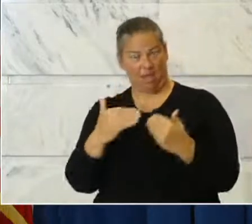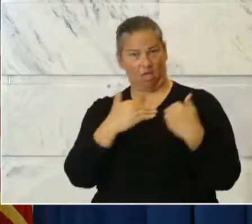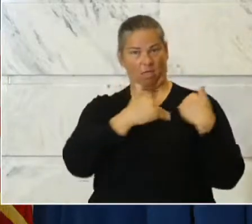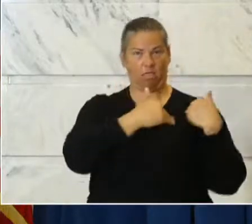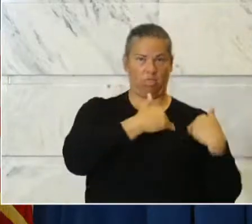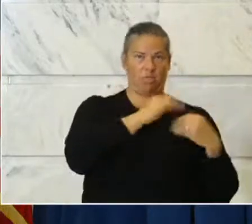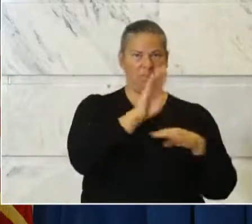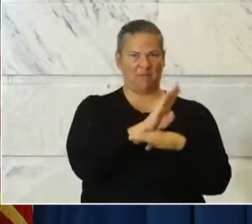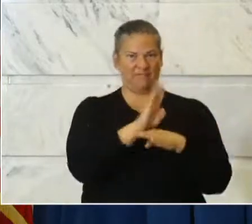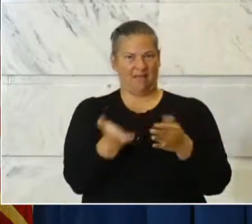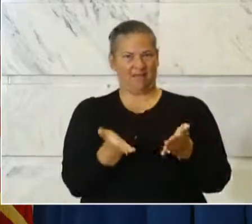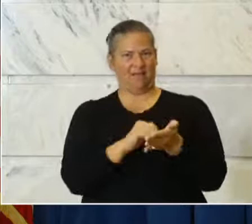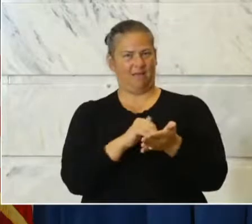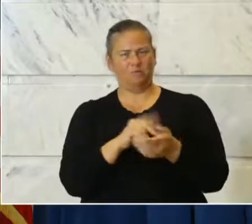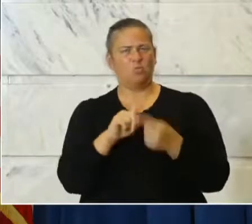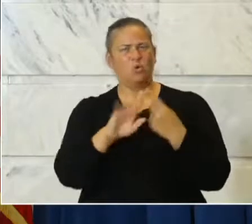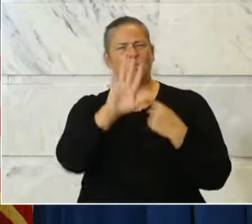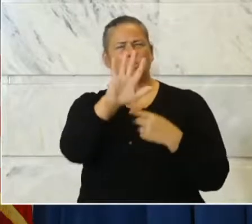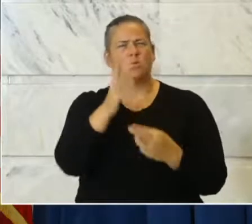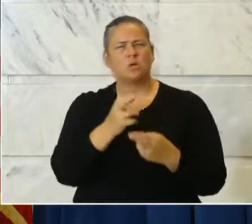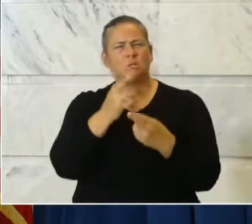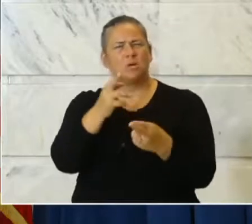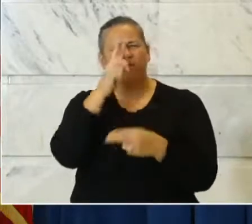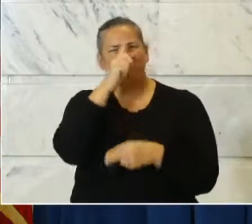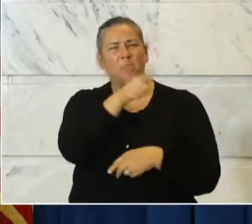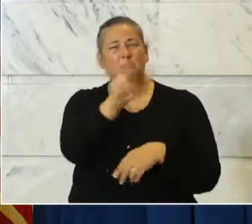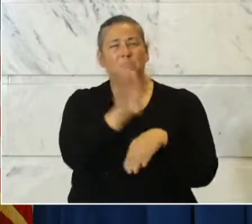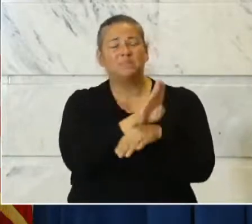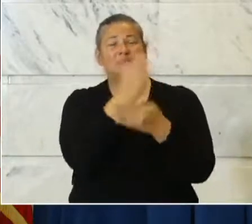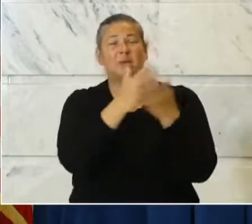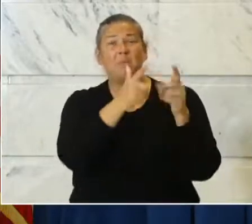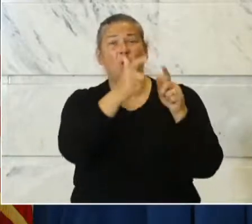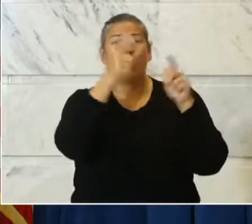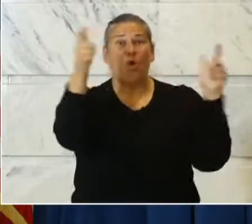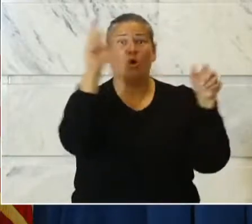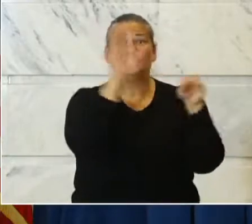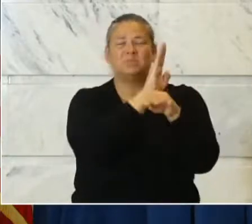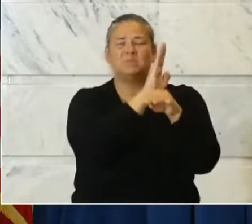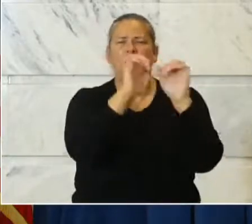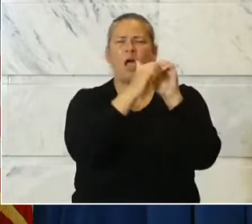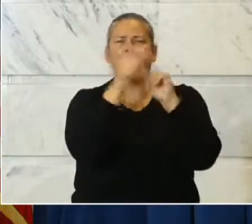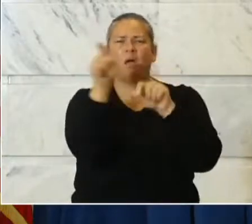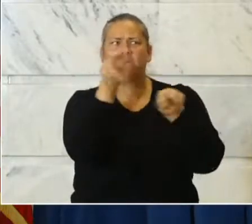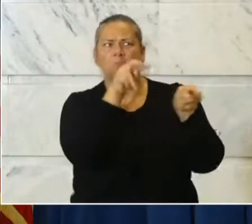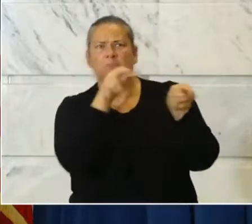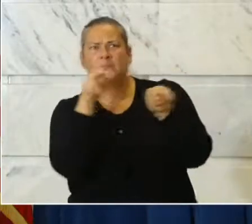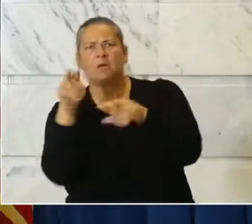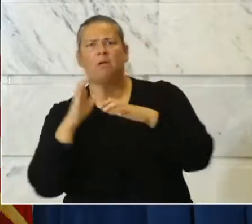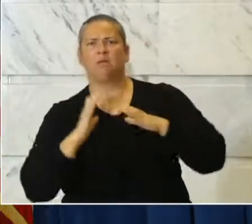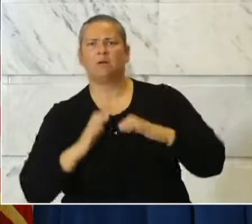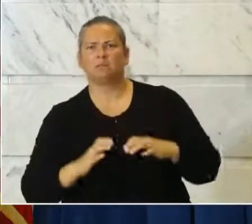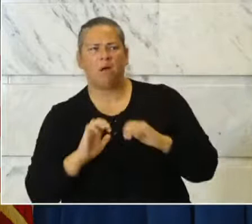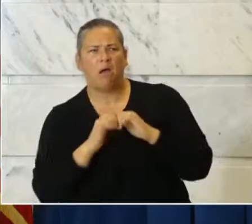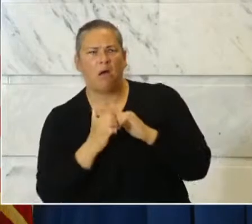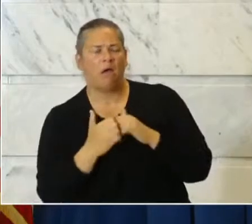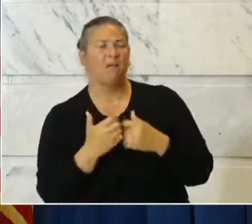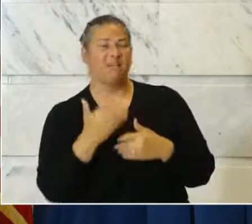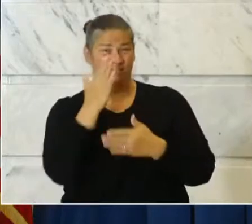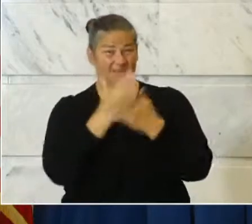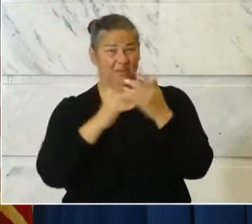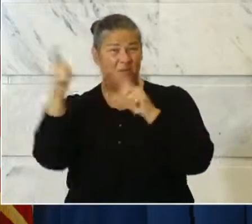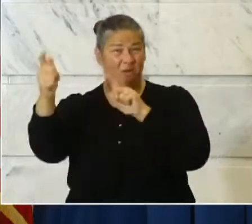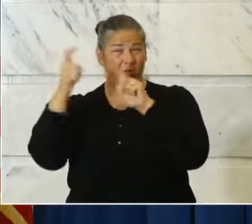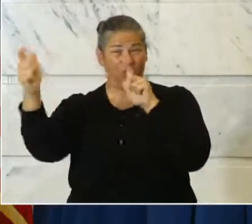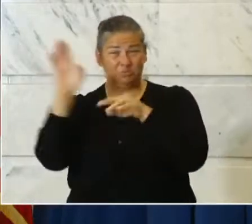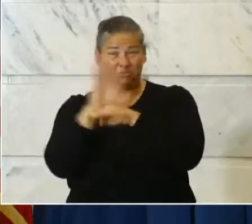recommendations for these businesses? Large ones might have a hard time monitoring all the customers inside. Many have expressed issues